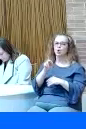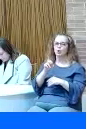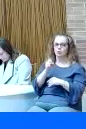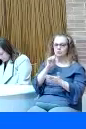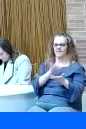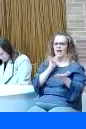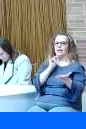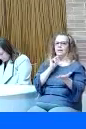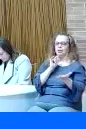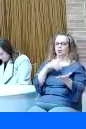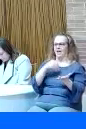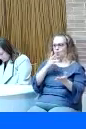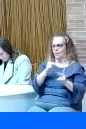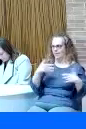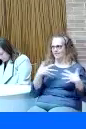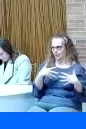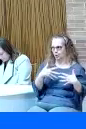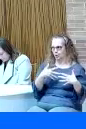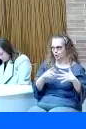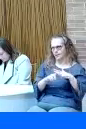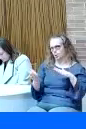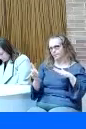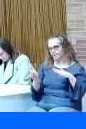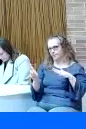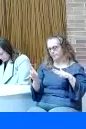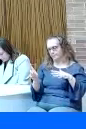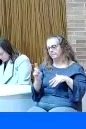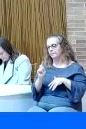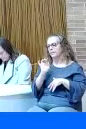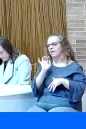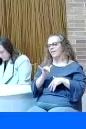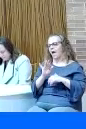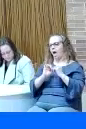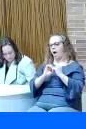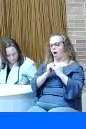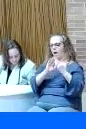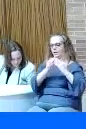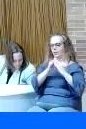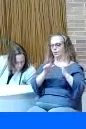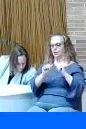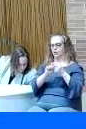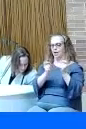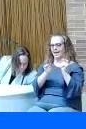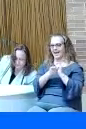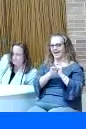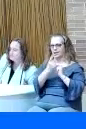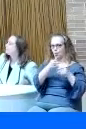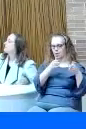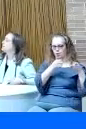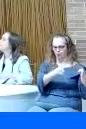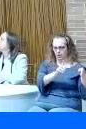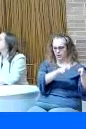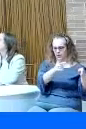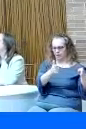three uh African-Americans in a block then it's time to go real estate